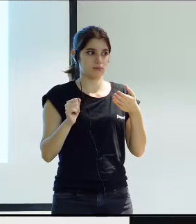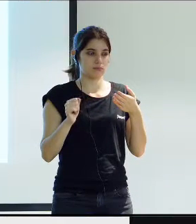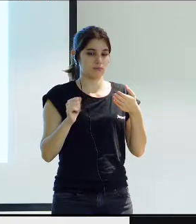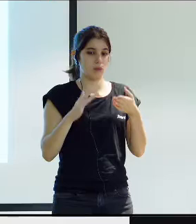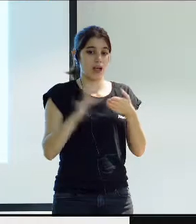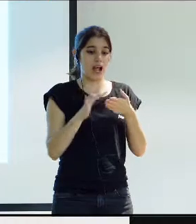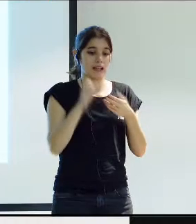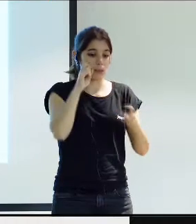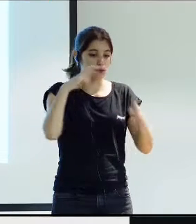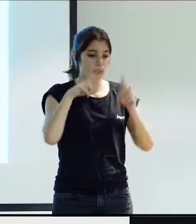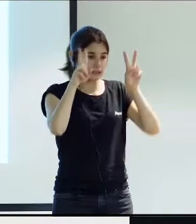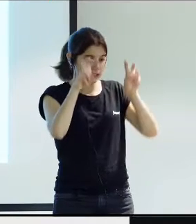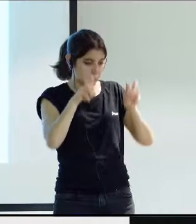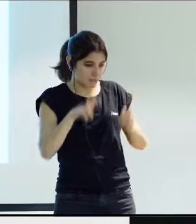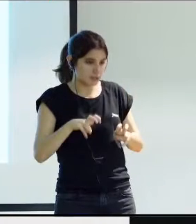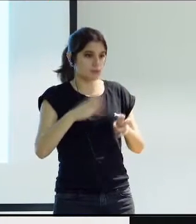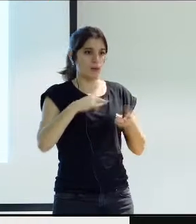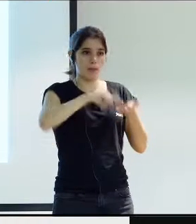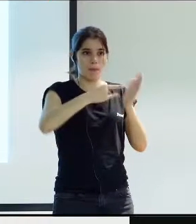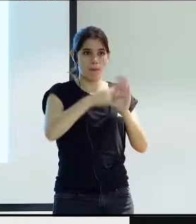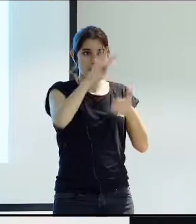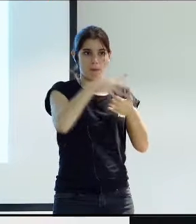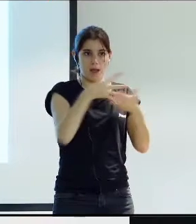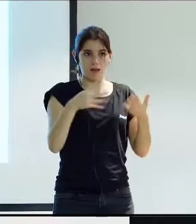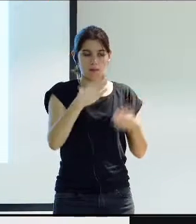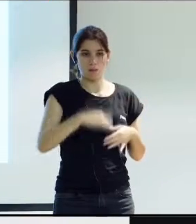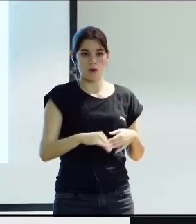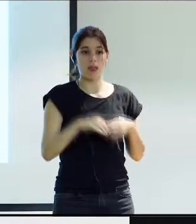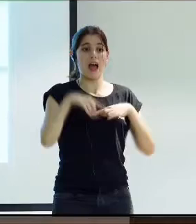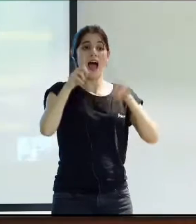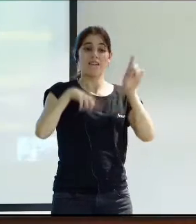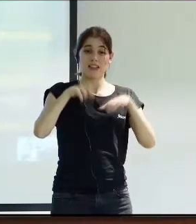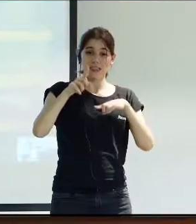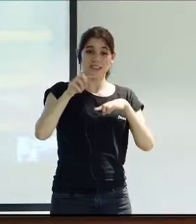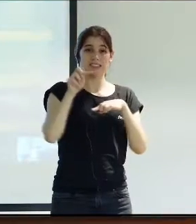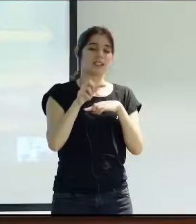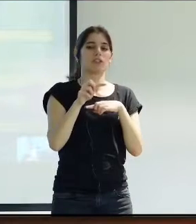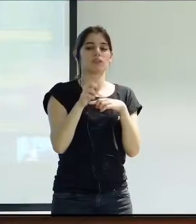sometimes antagonistic towards one's government.